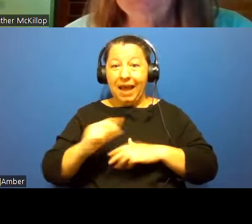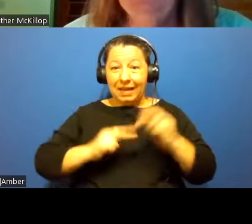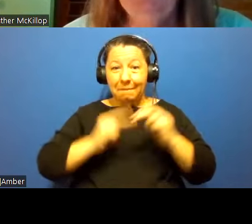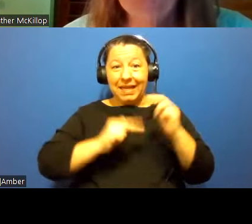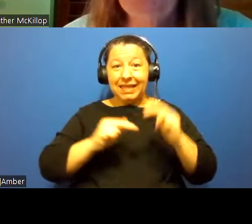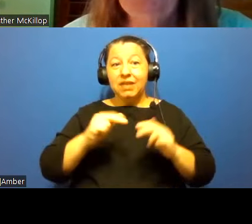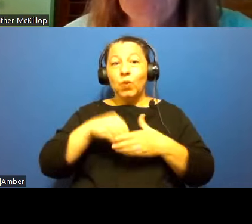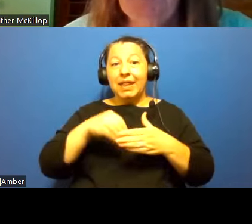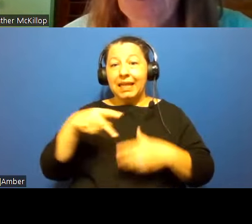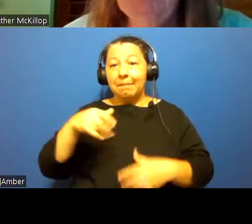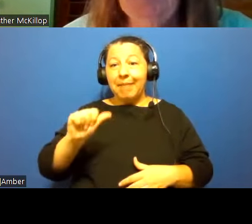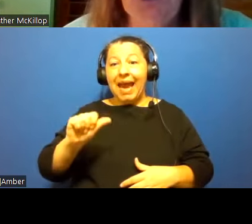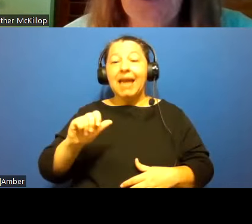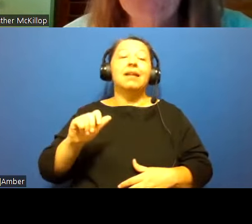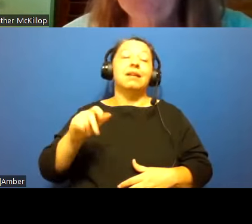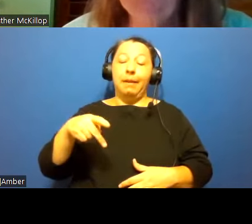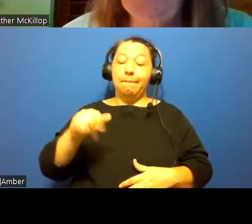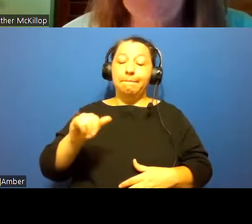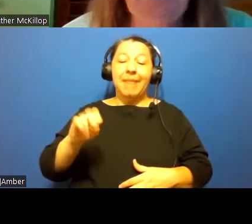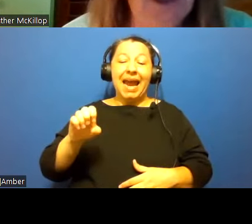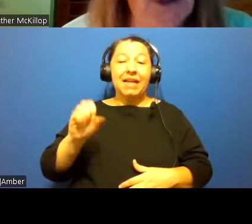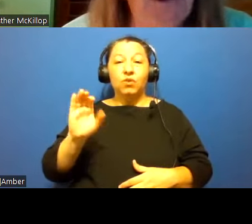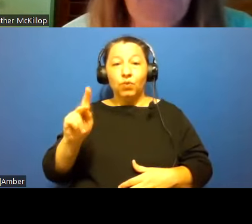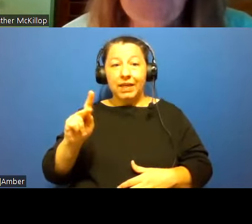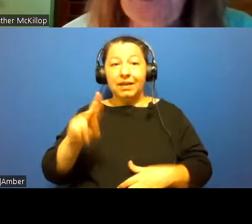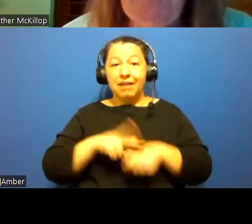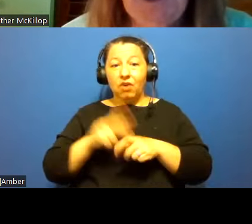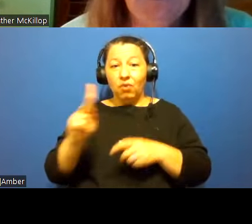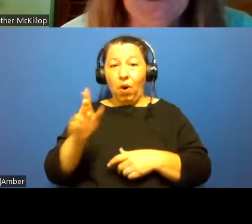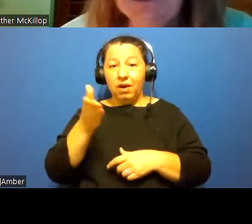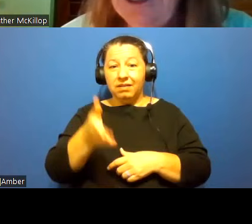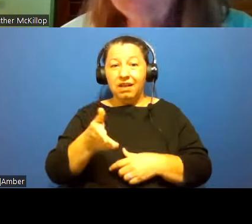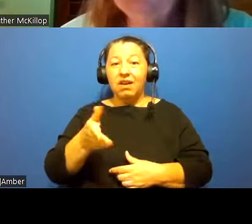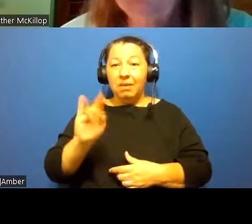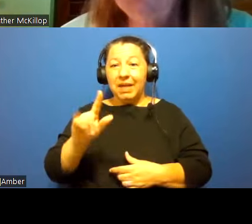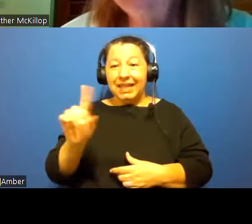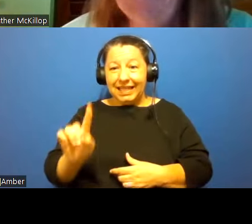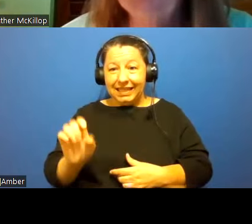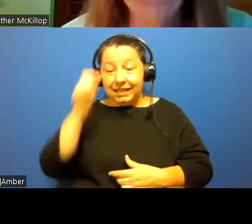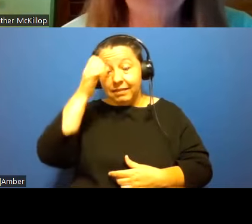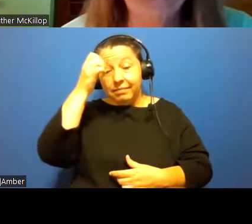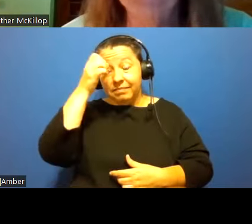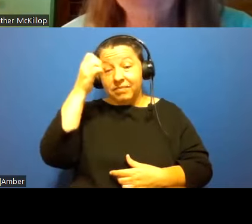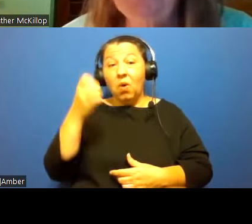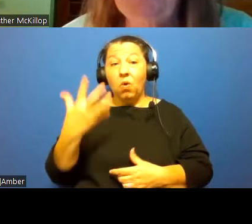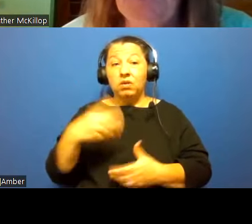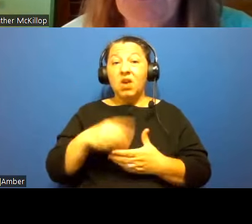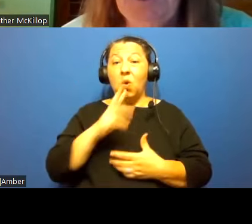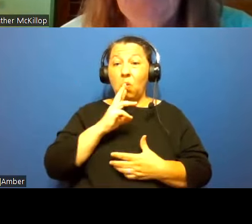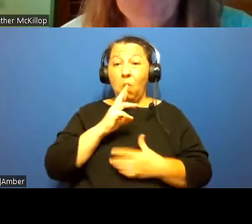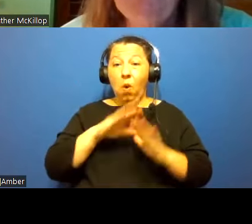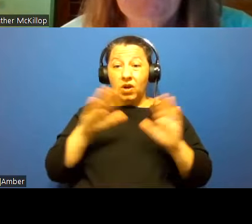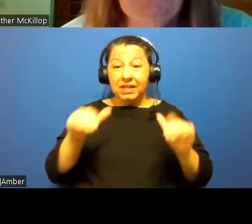Belize. This is a large saltwater lagoon system in a classic mangrove